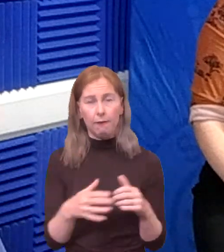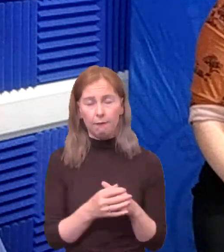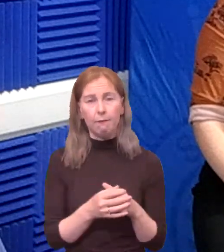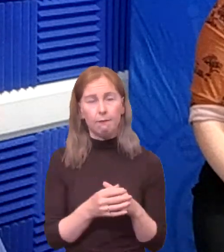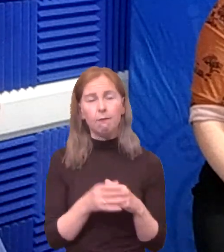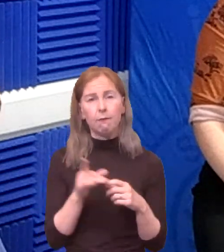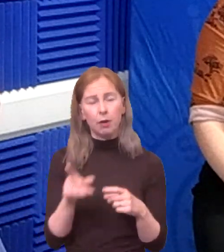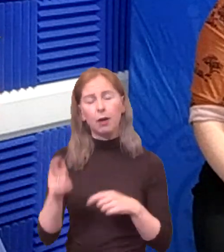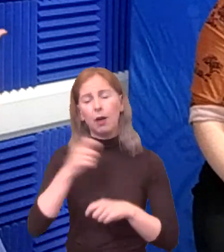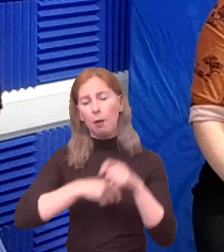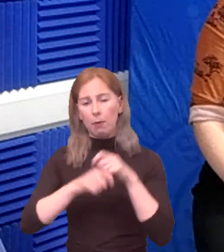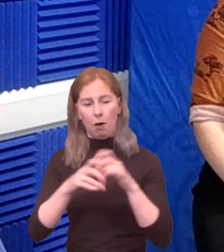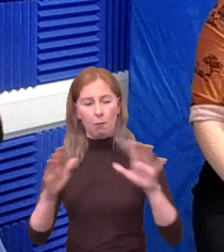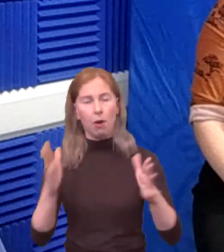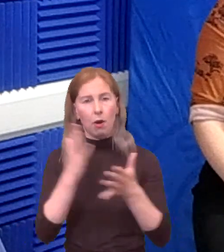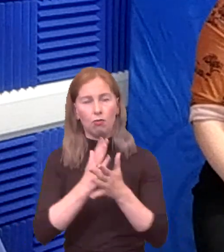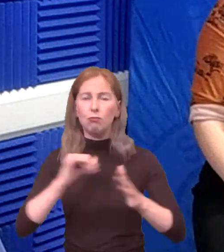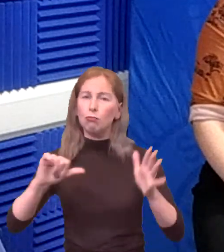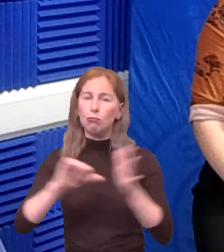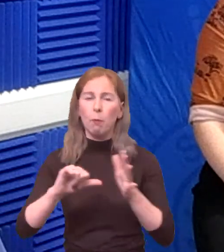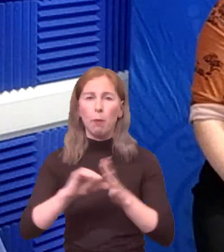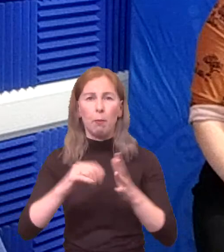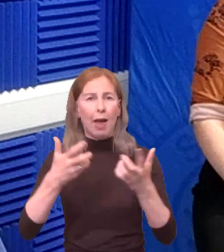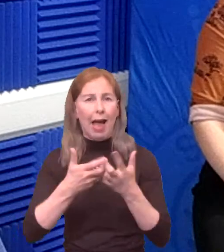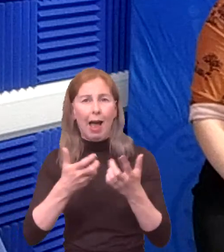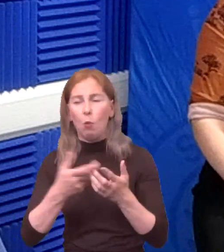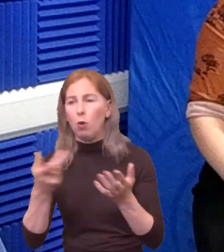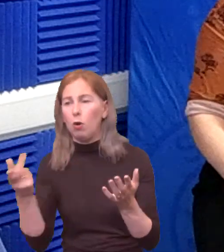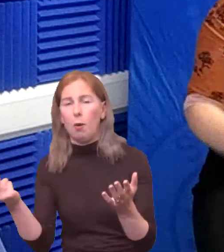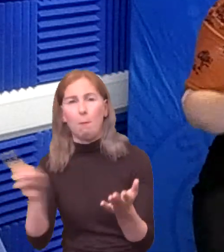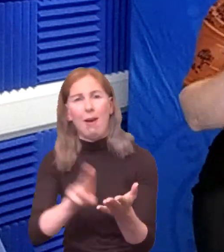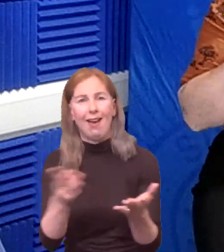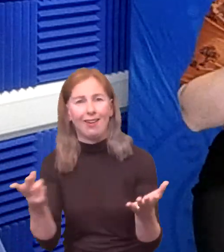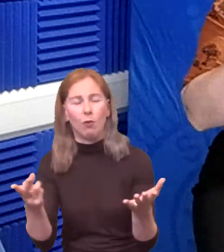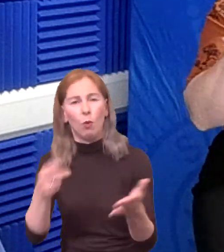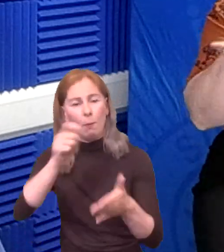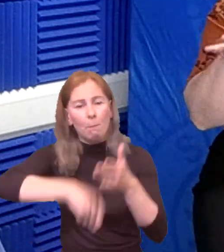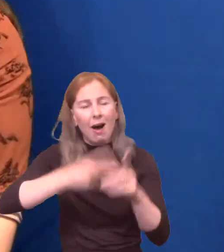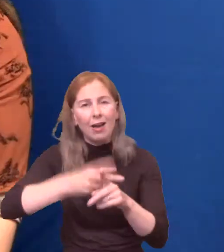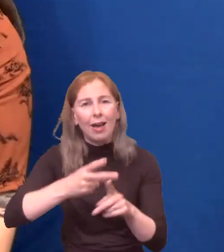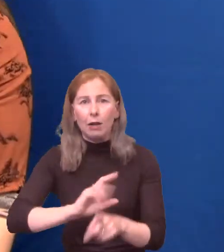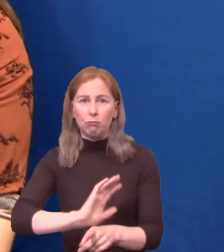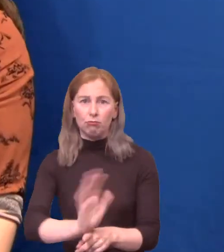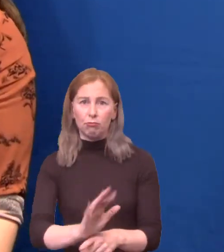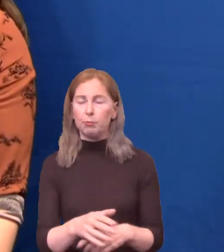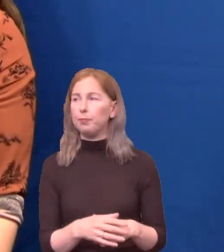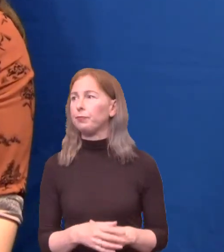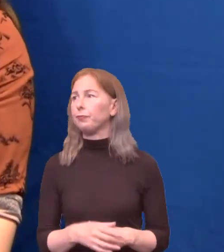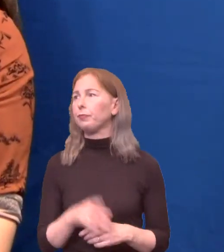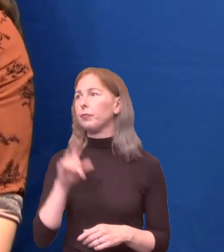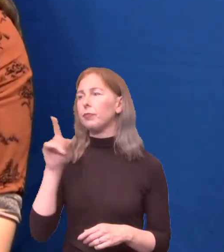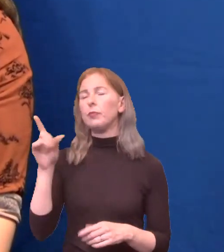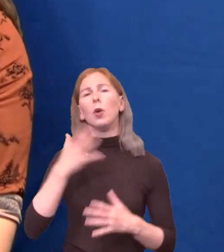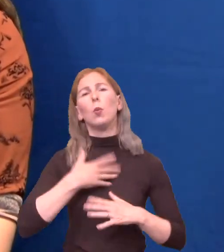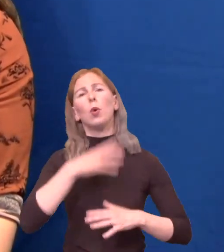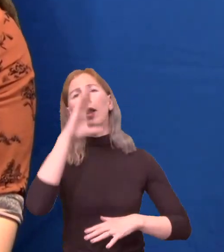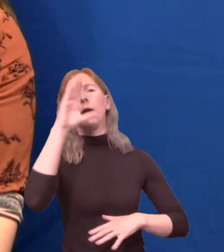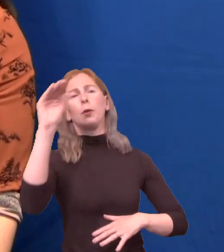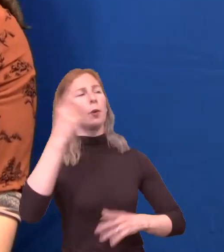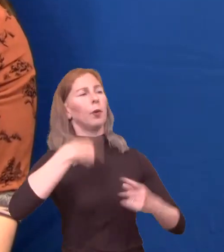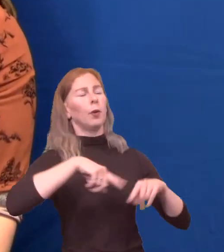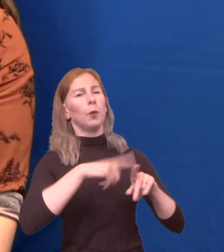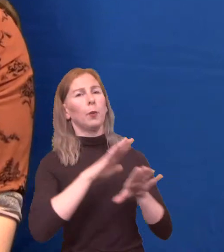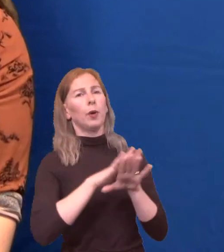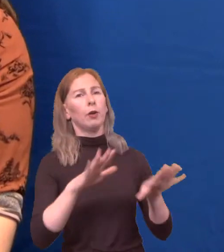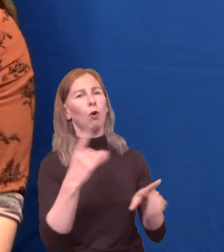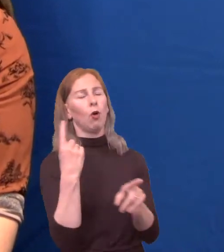theft, which we have seen in the region in the last 2 years. I'd like to point out we're not sponsored by Jeremy Clarkson or Clarkson's Farm. Other